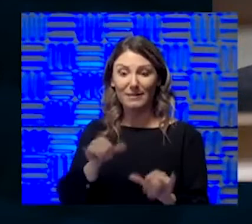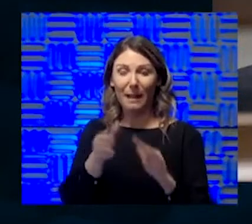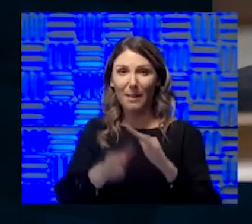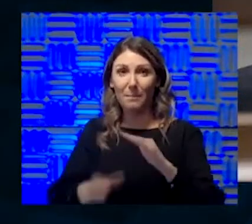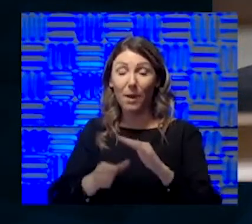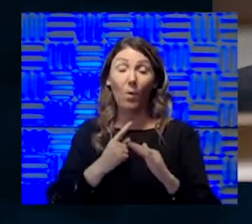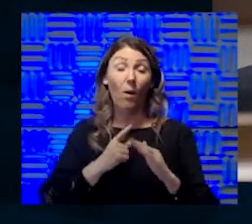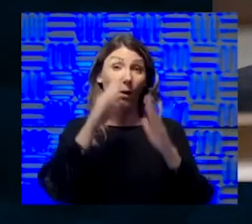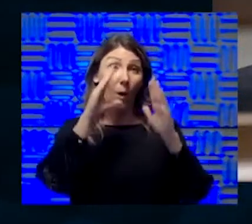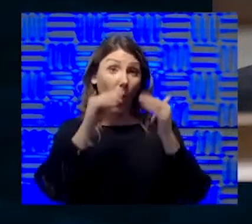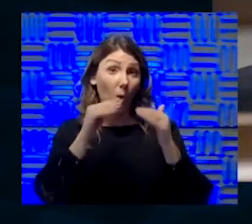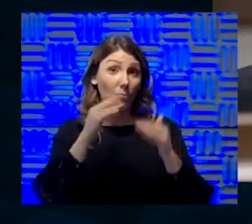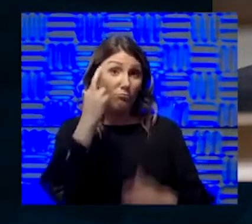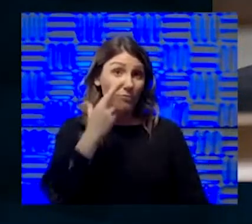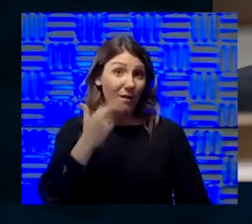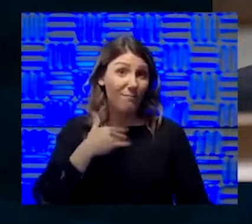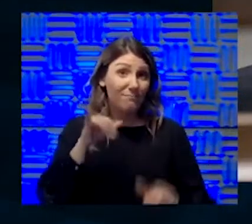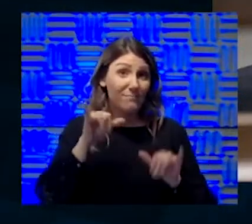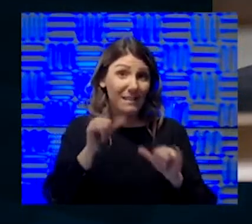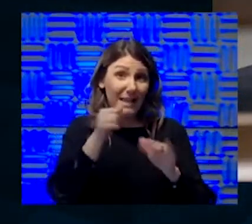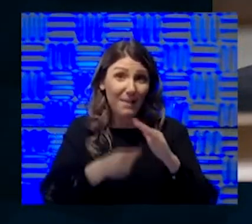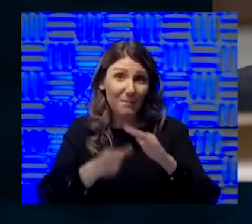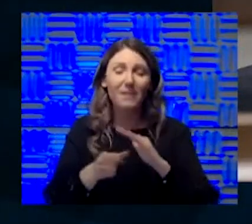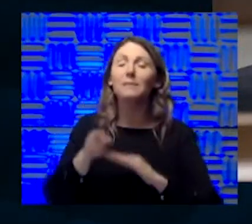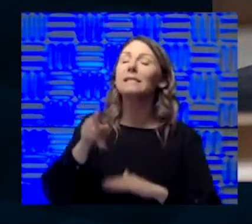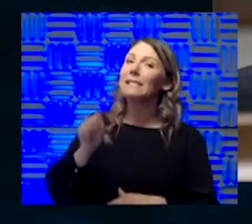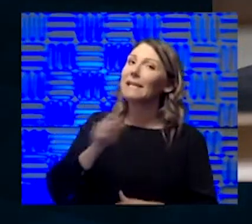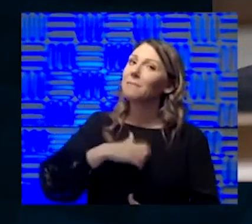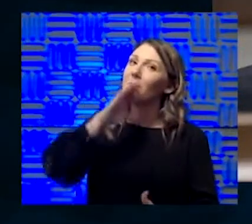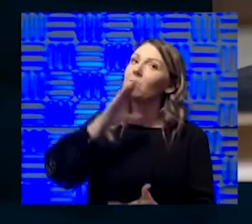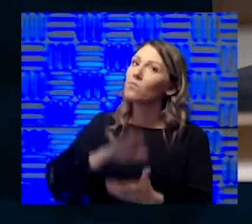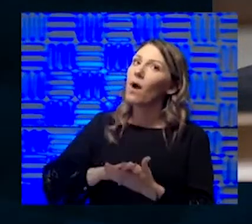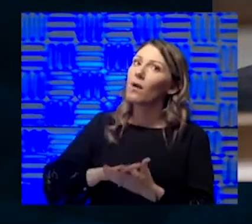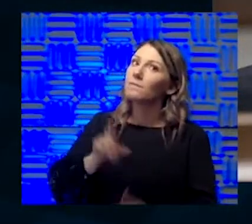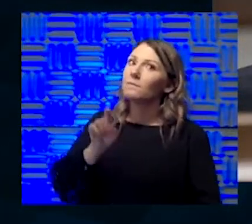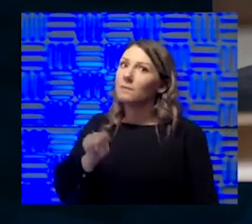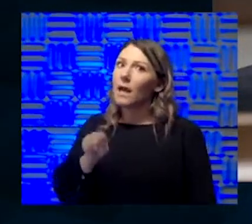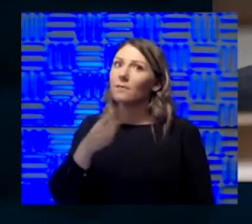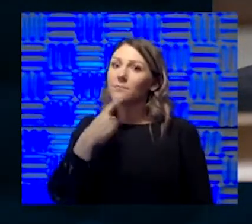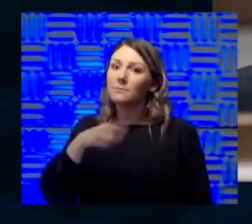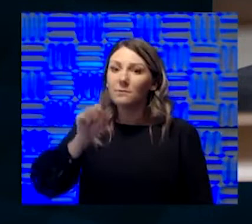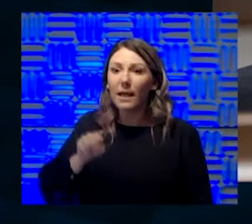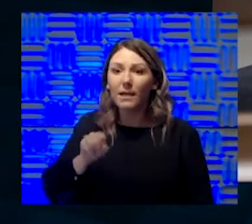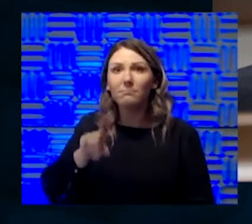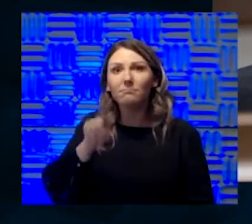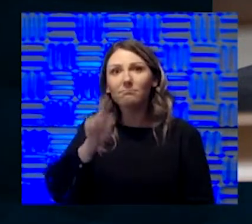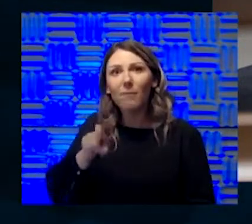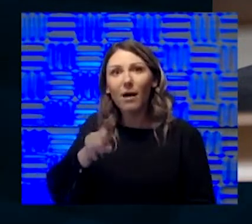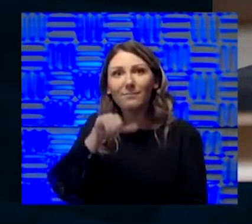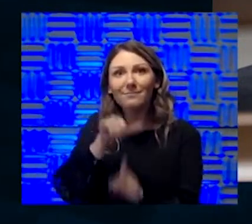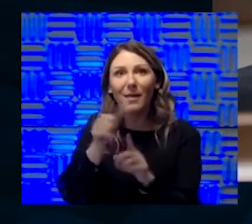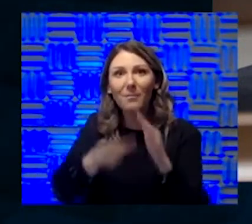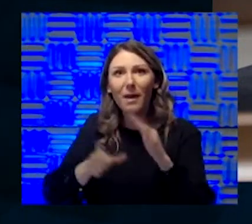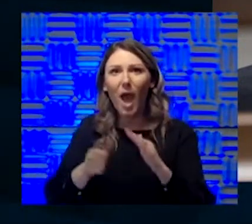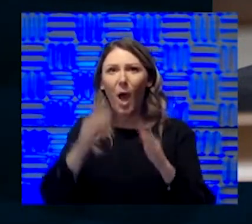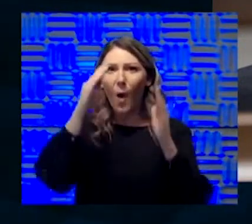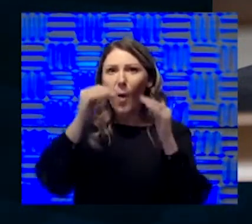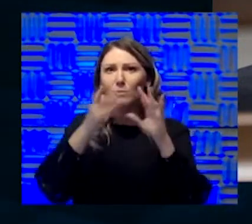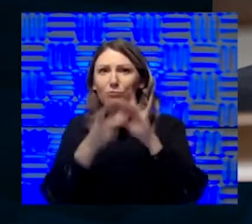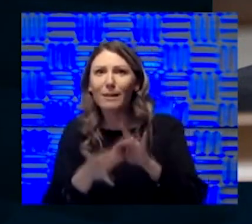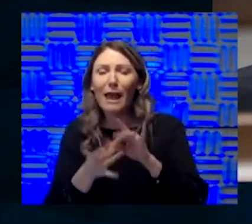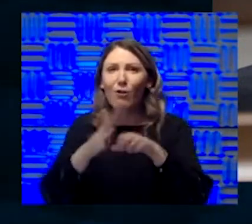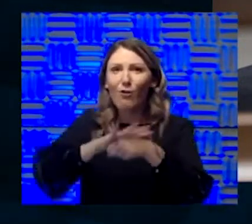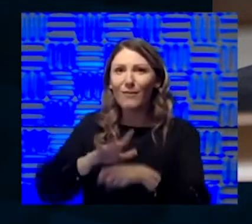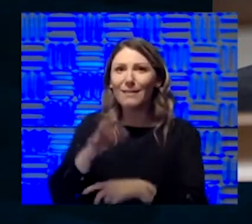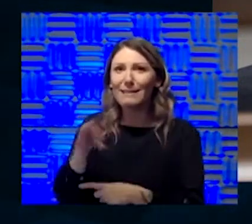hope the reason I'm staying in the basement, because she has insisted, you're right, Doctor. She's insisted I stay in the basement. I hope it's related to COVID-19 and nothing else.